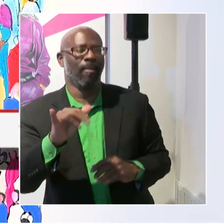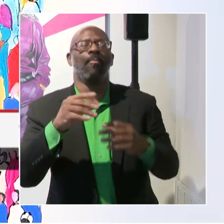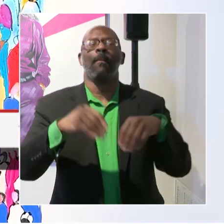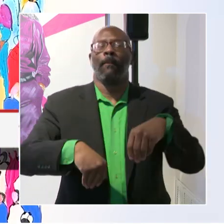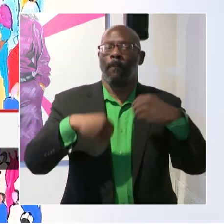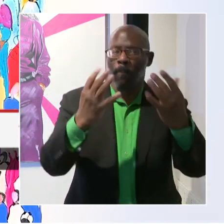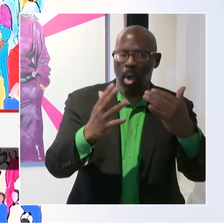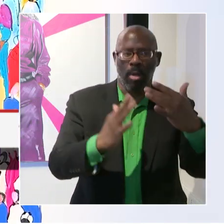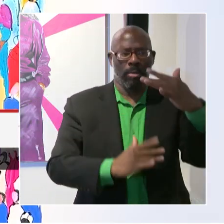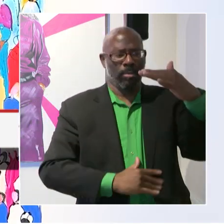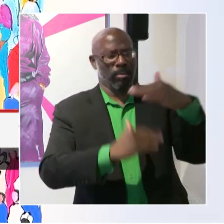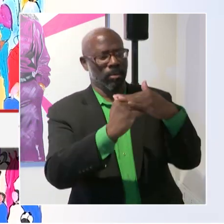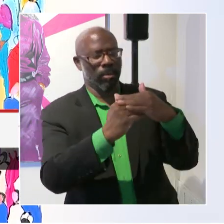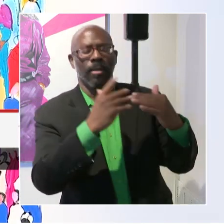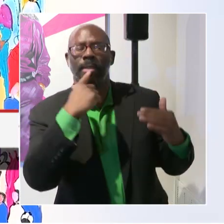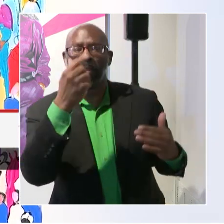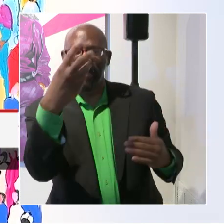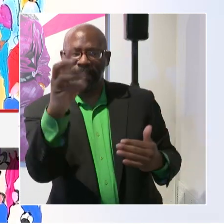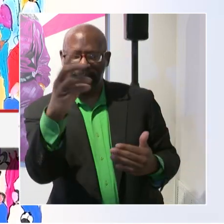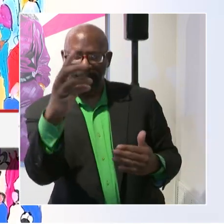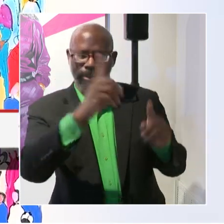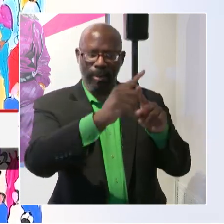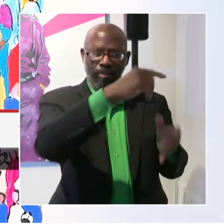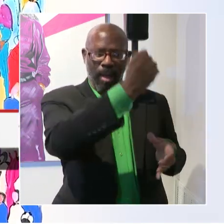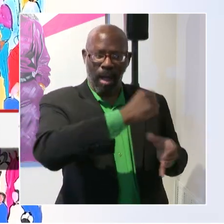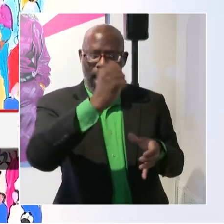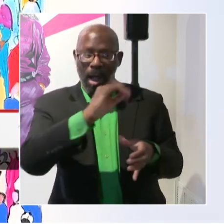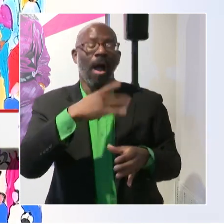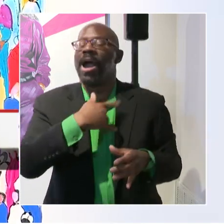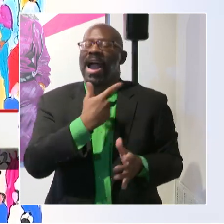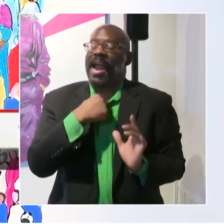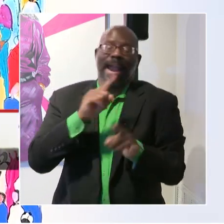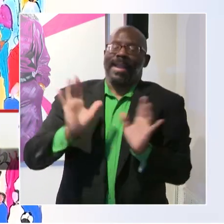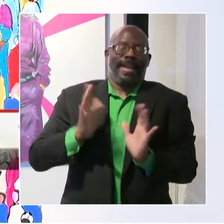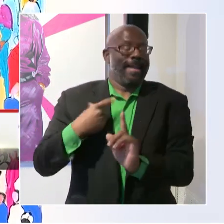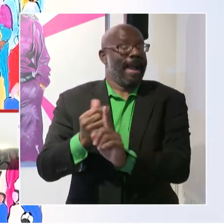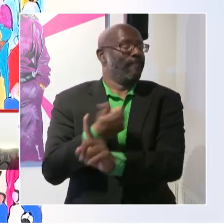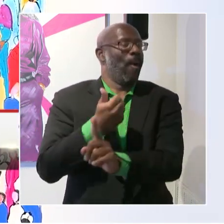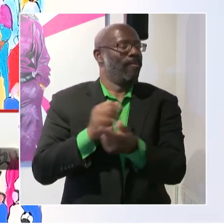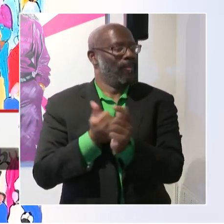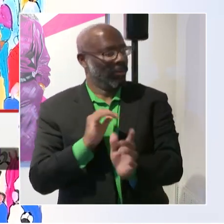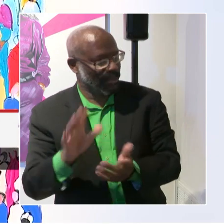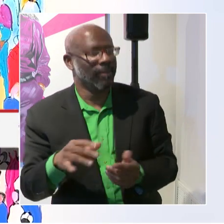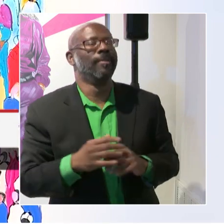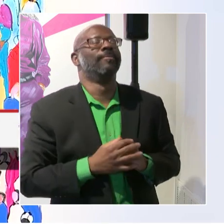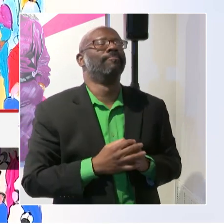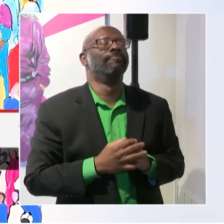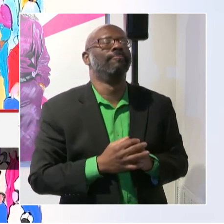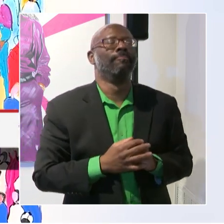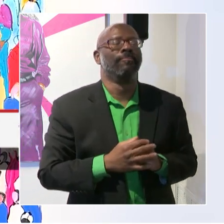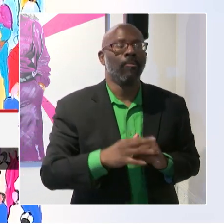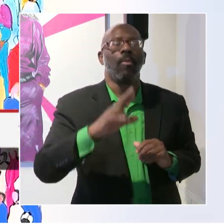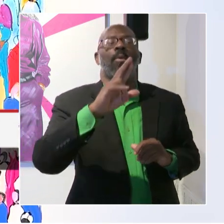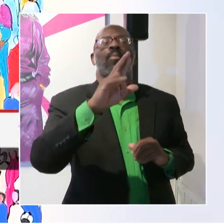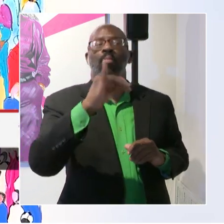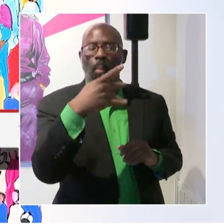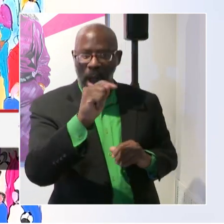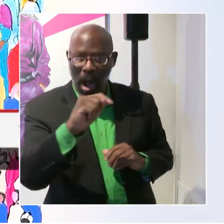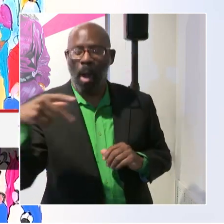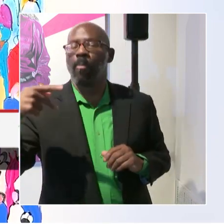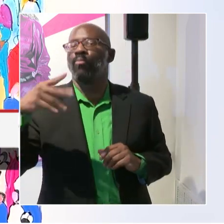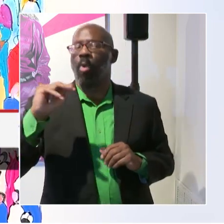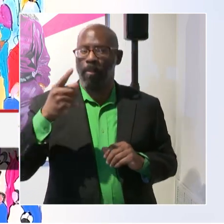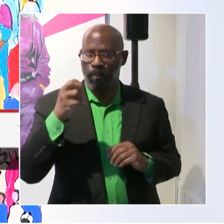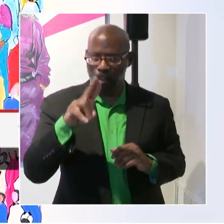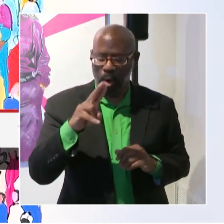taps. I have been staying away from that place. Right Proper Brewing, which is a Shaw Brew Pub, a Brookland, my